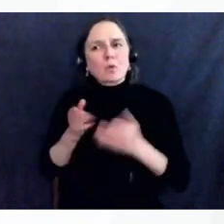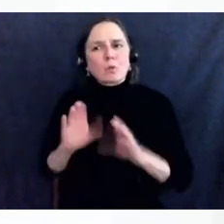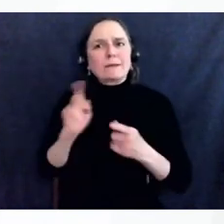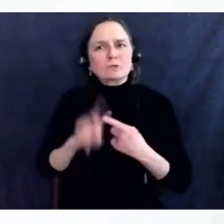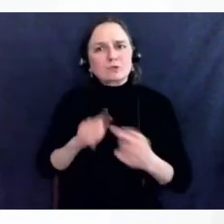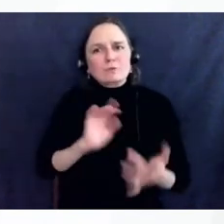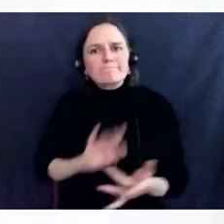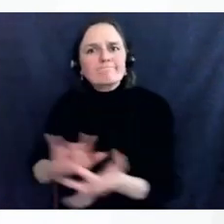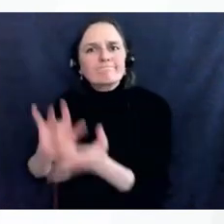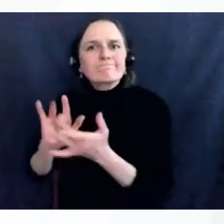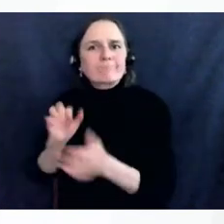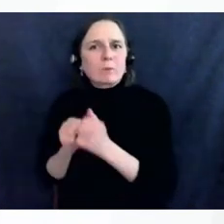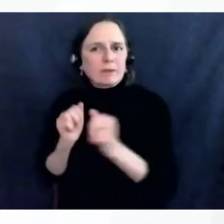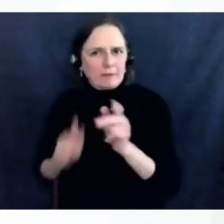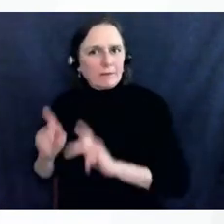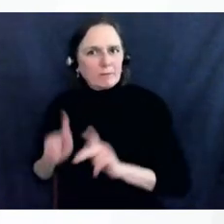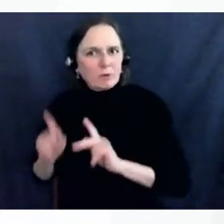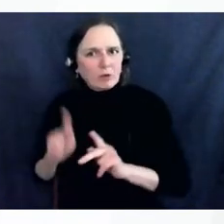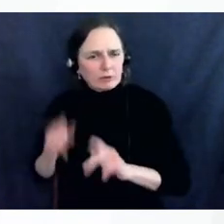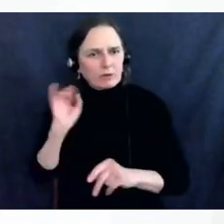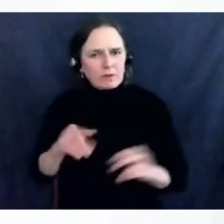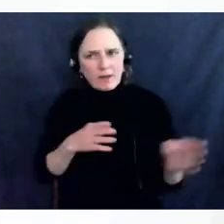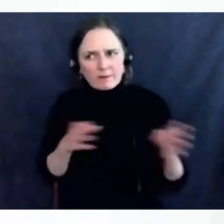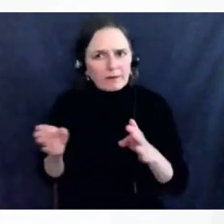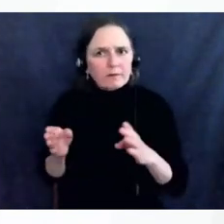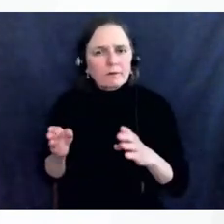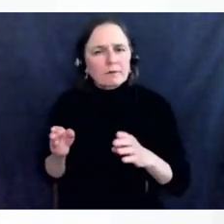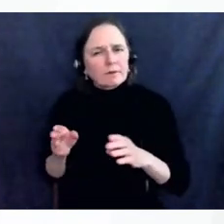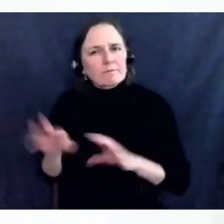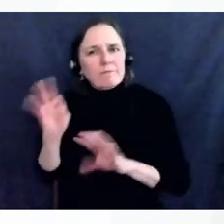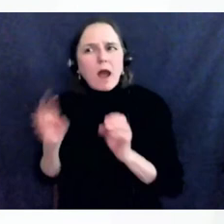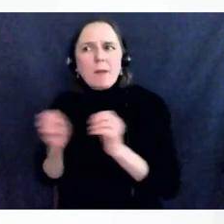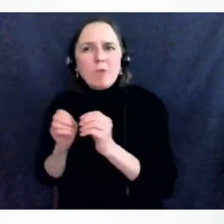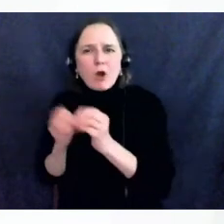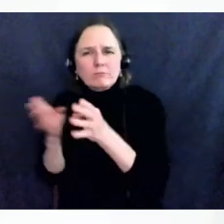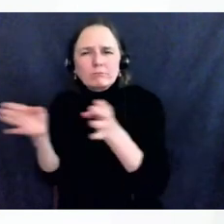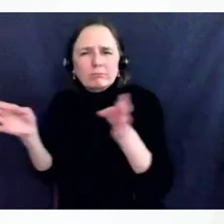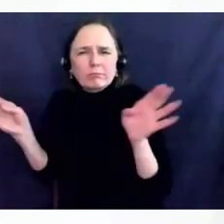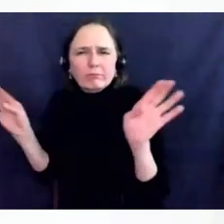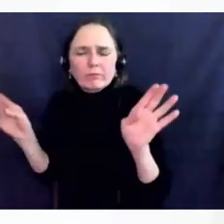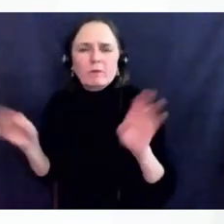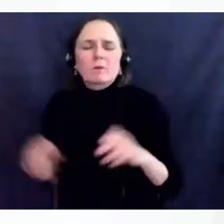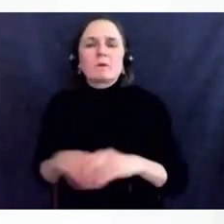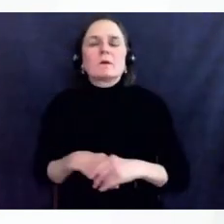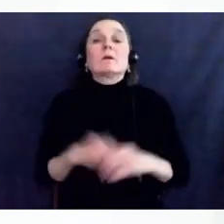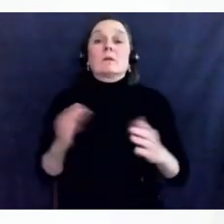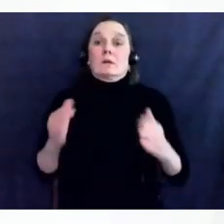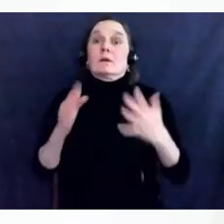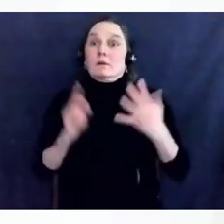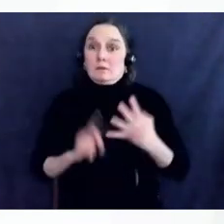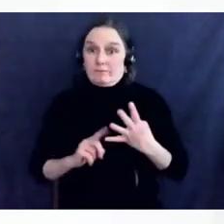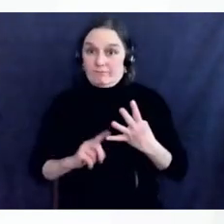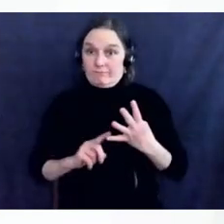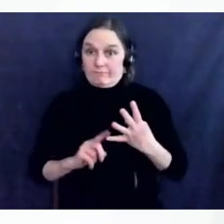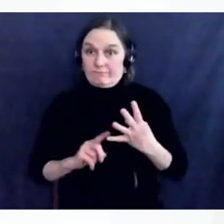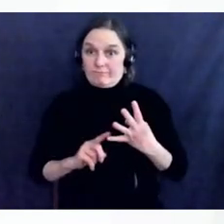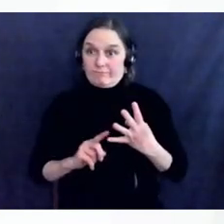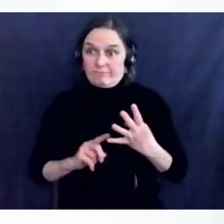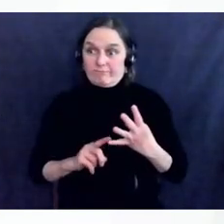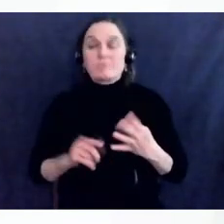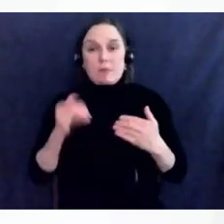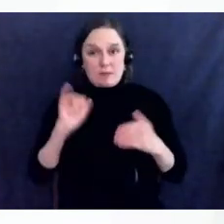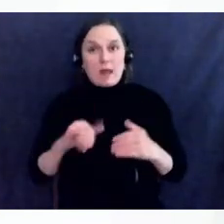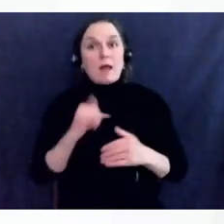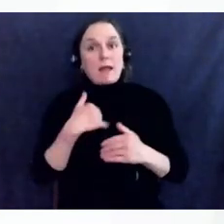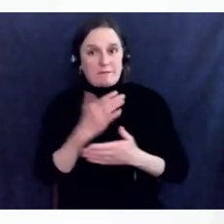hosting a new national program with major funding from the National Science Foundation and the Washington Research Foundation to